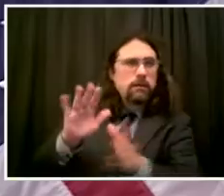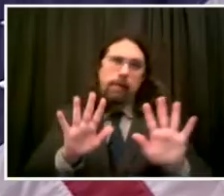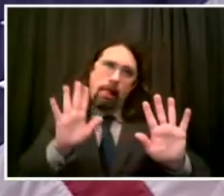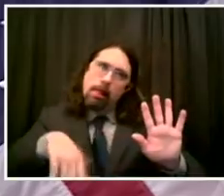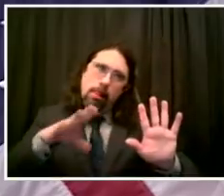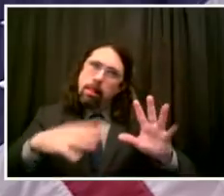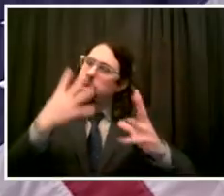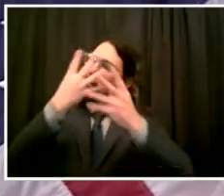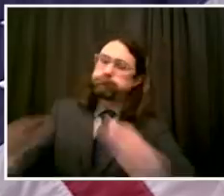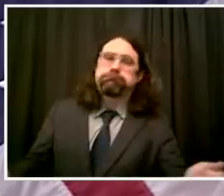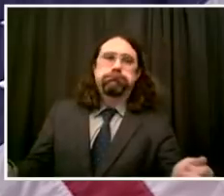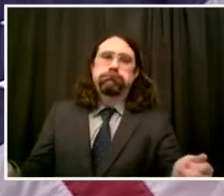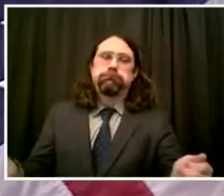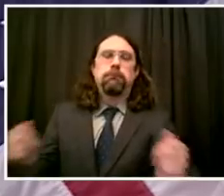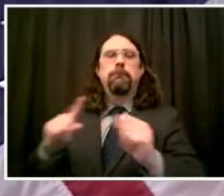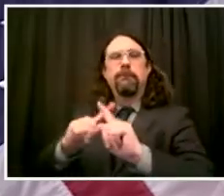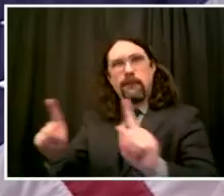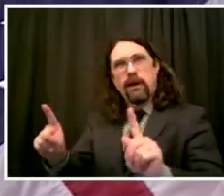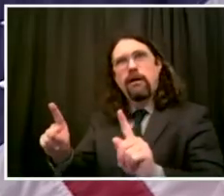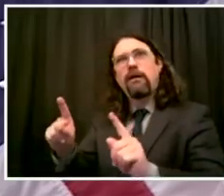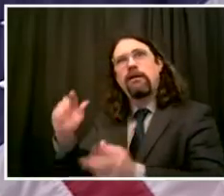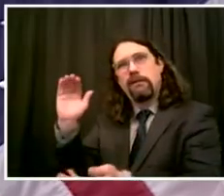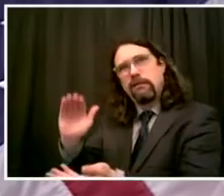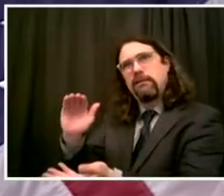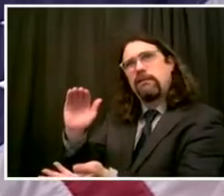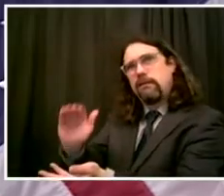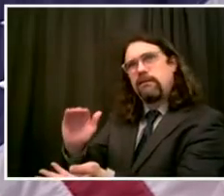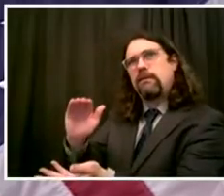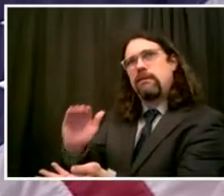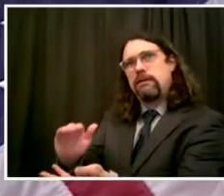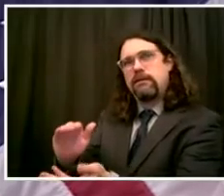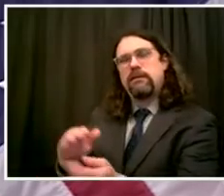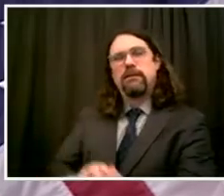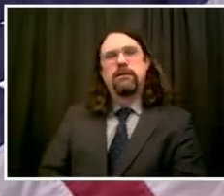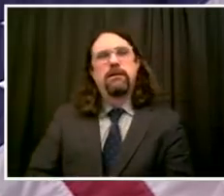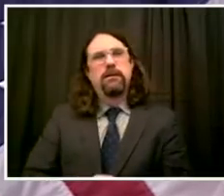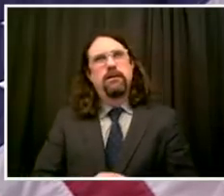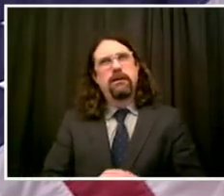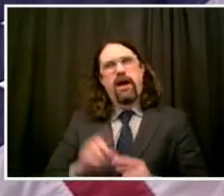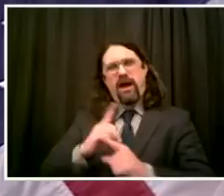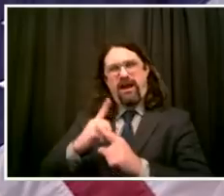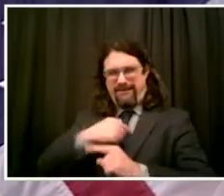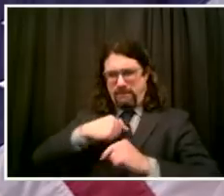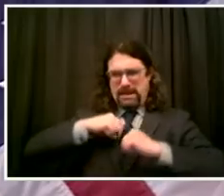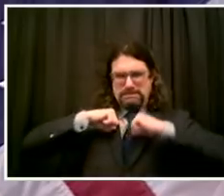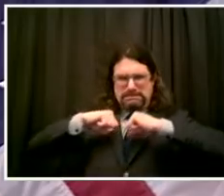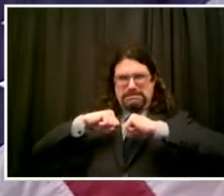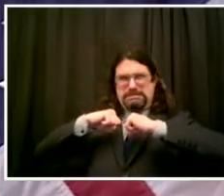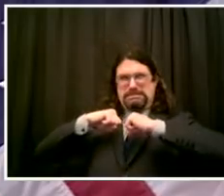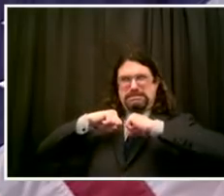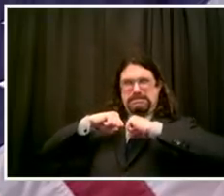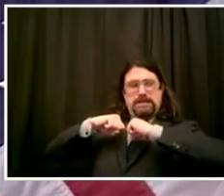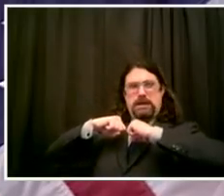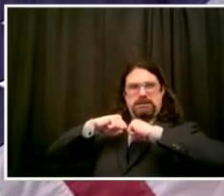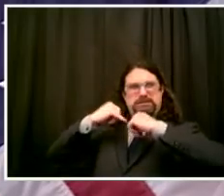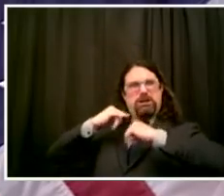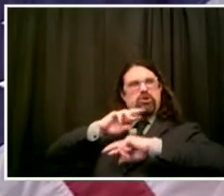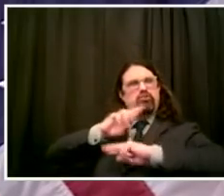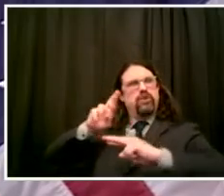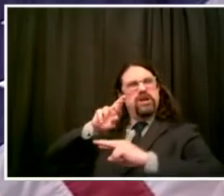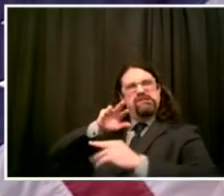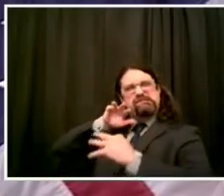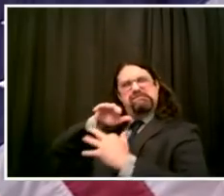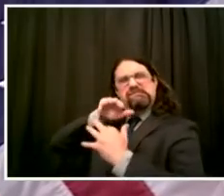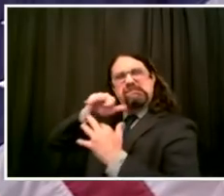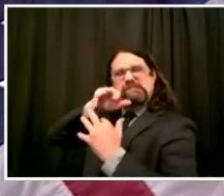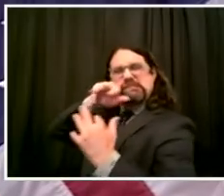this disease, fight it back, marshal our forces to make sure that we get to the day where we rid